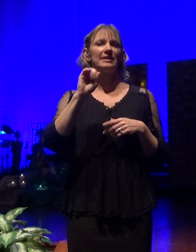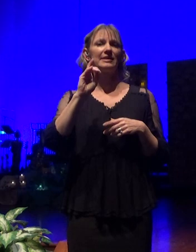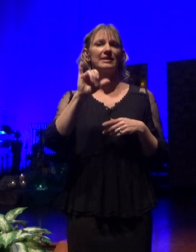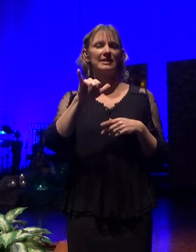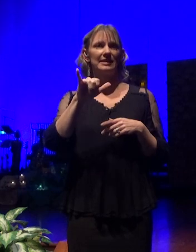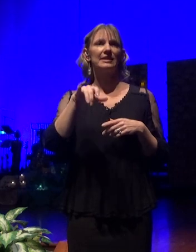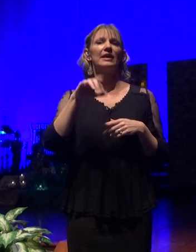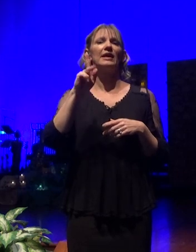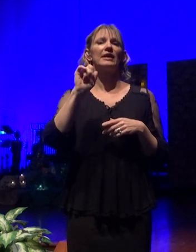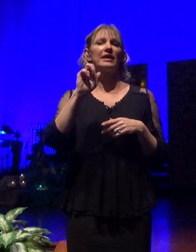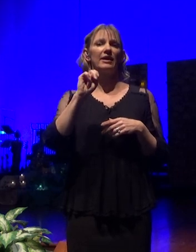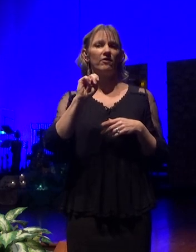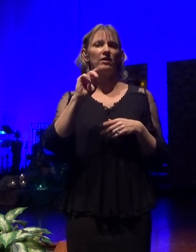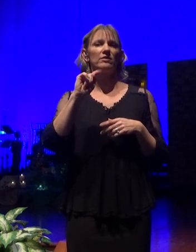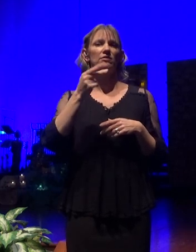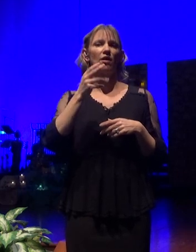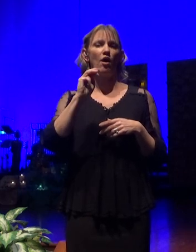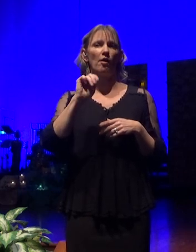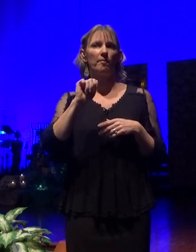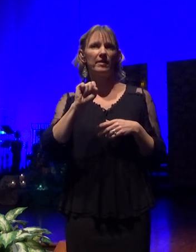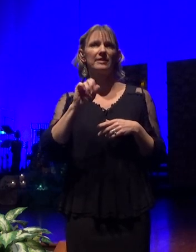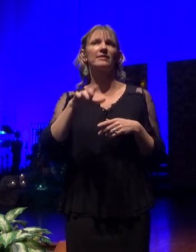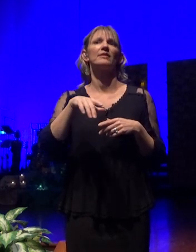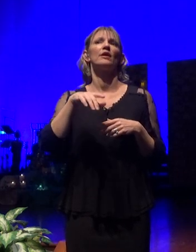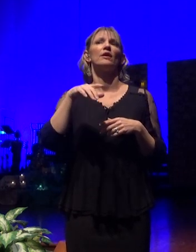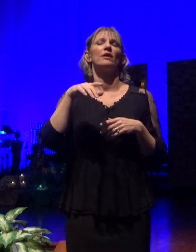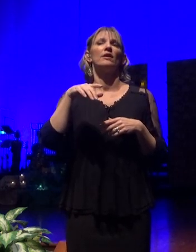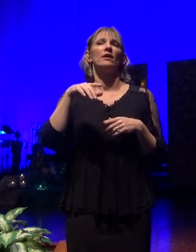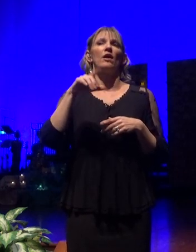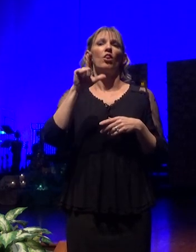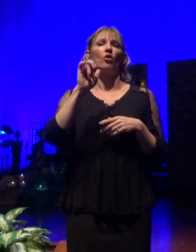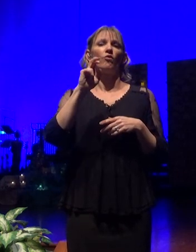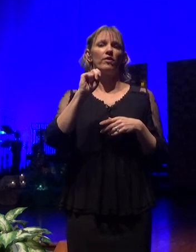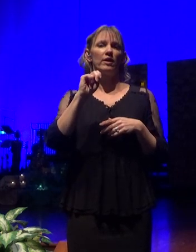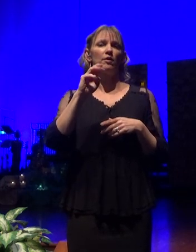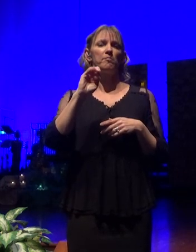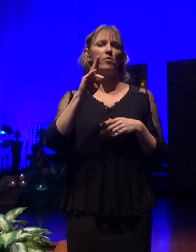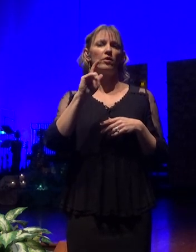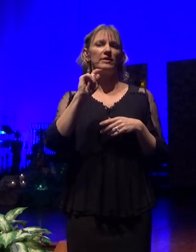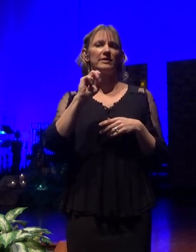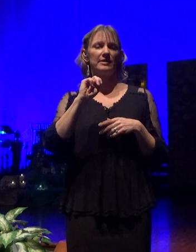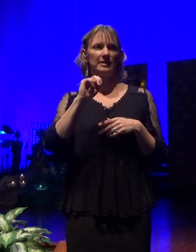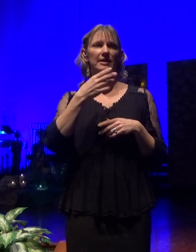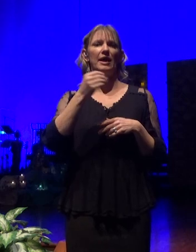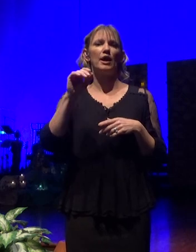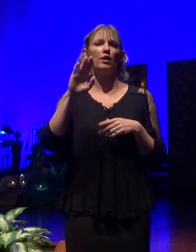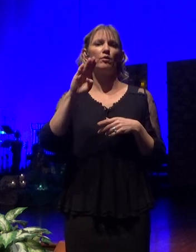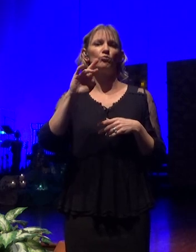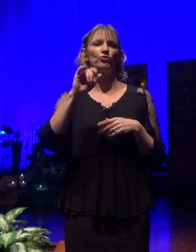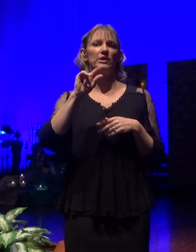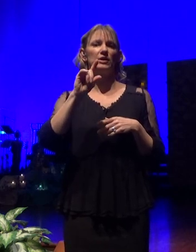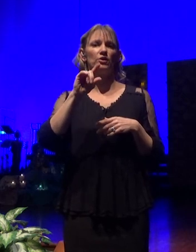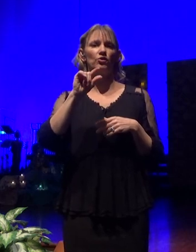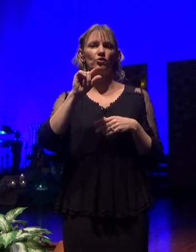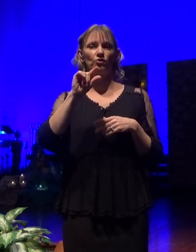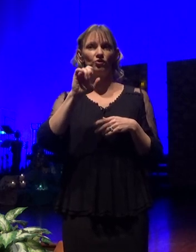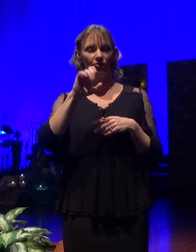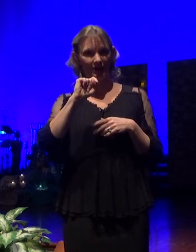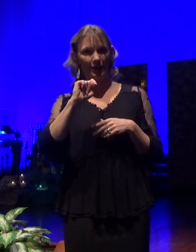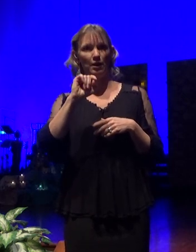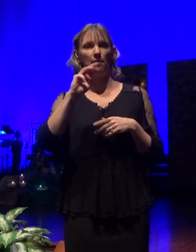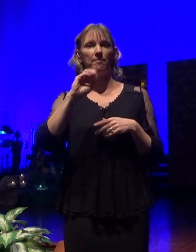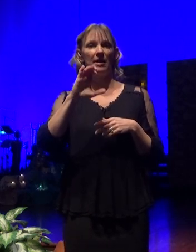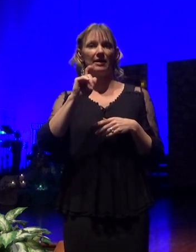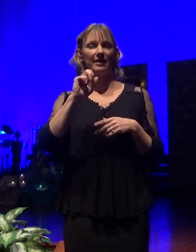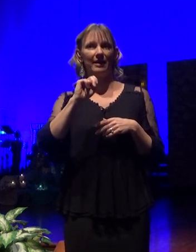Karen Thomas, ministerial students Lauren Martin and Bridget McCann, who just graduated on Friday night, yes, and